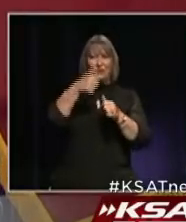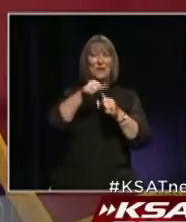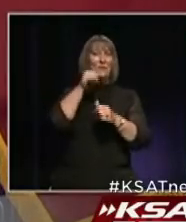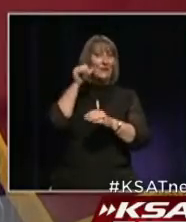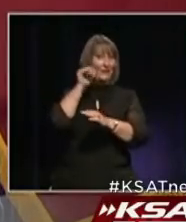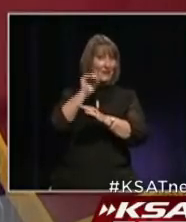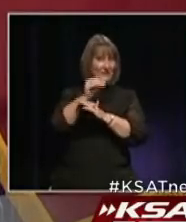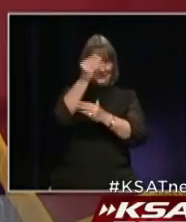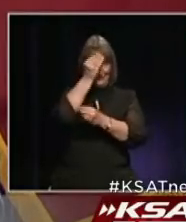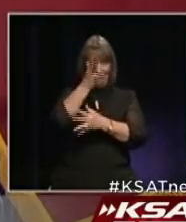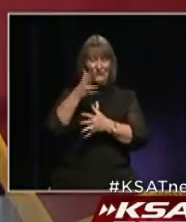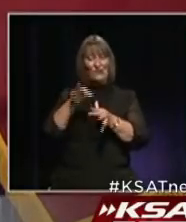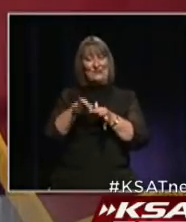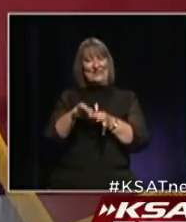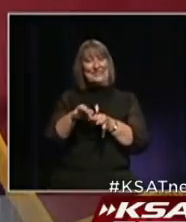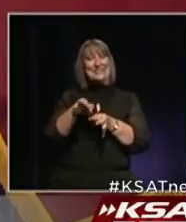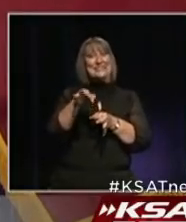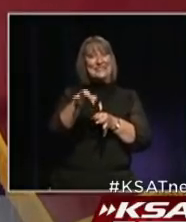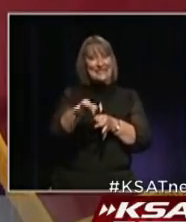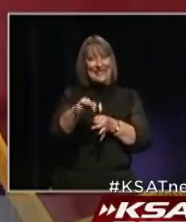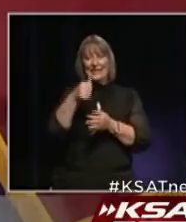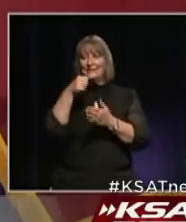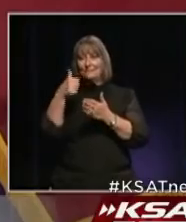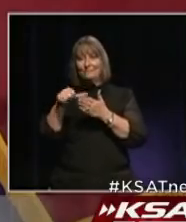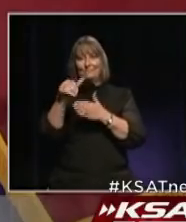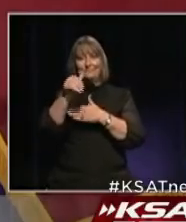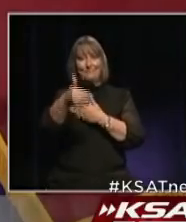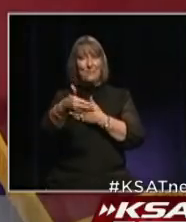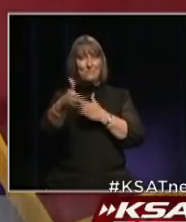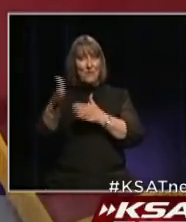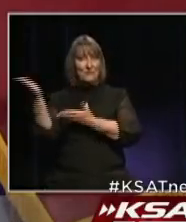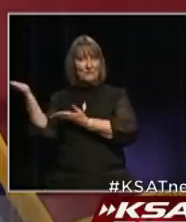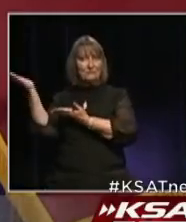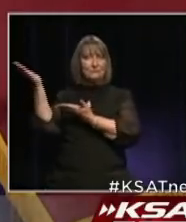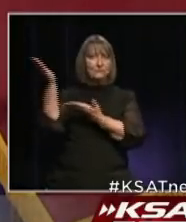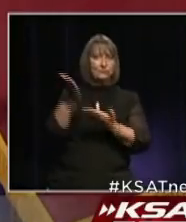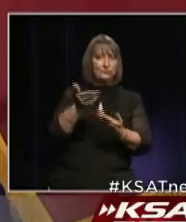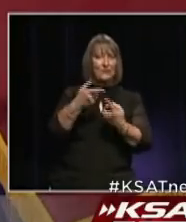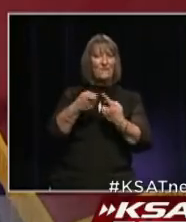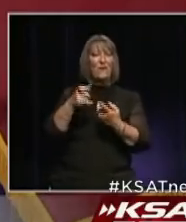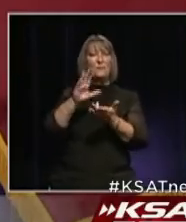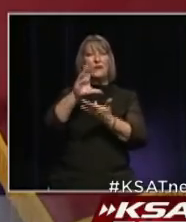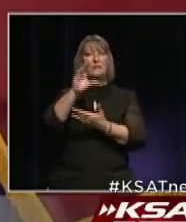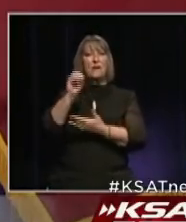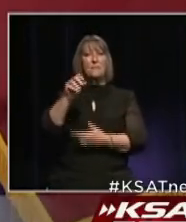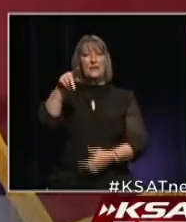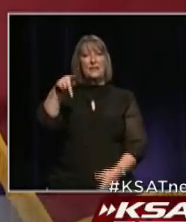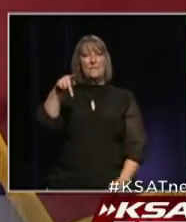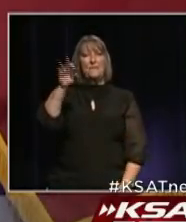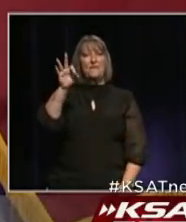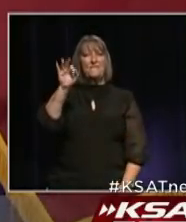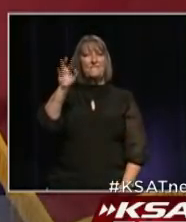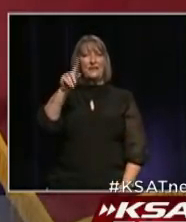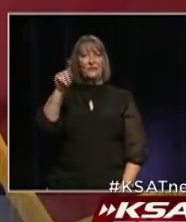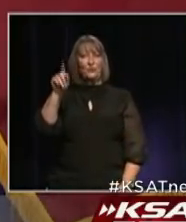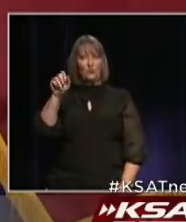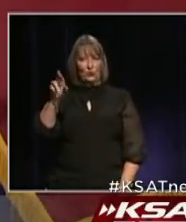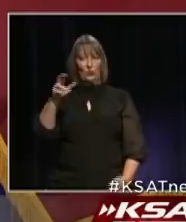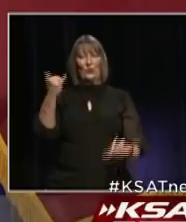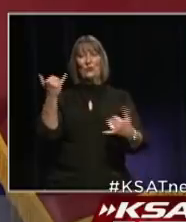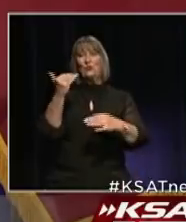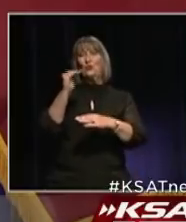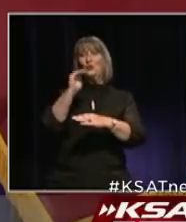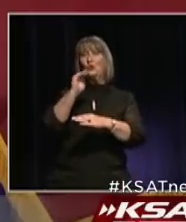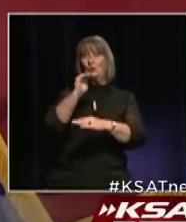we told you about a delay in the shipment of vaccines from Pfizer. Metro Health has today received confirmation on our